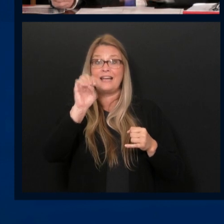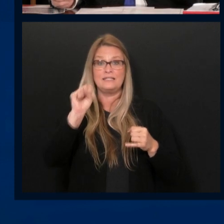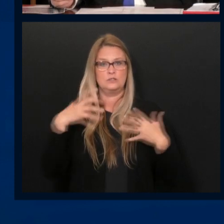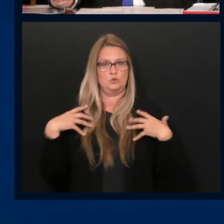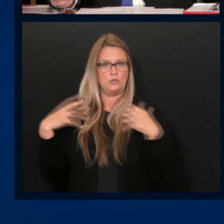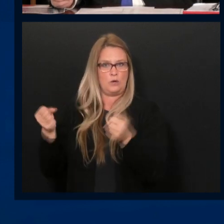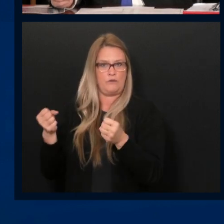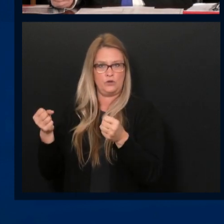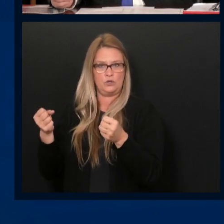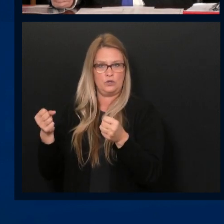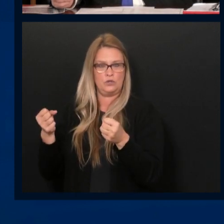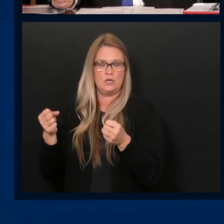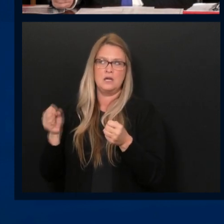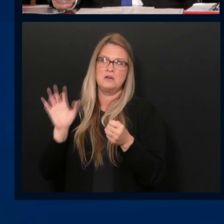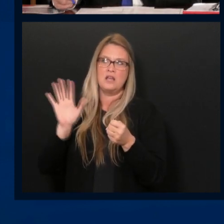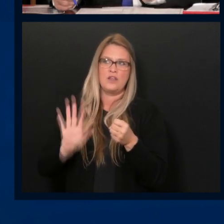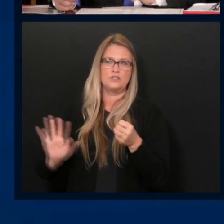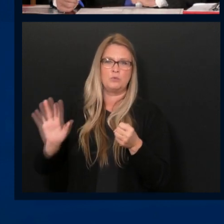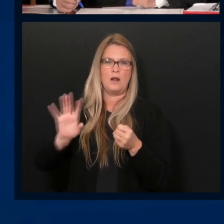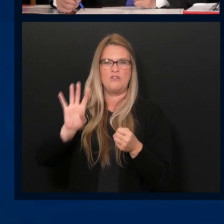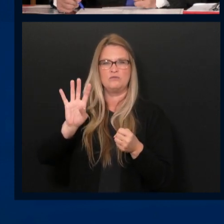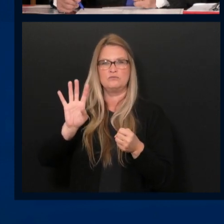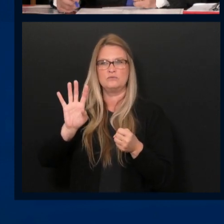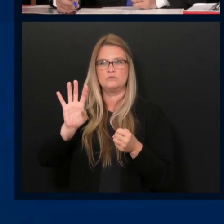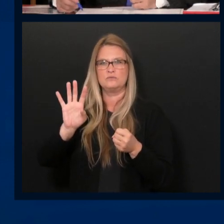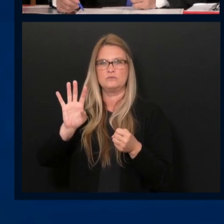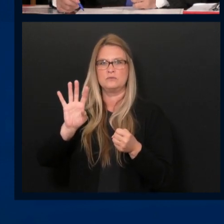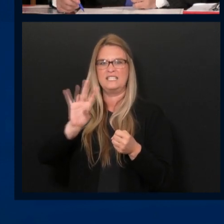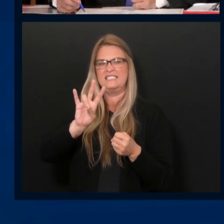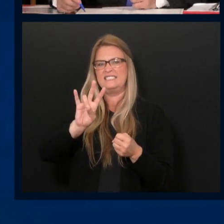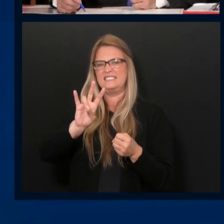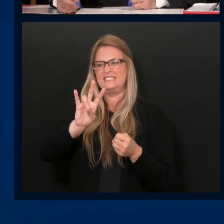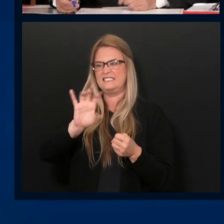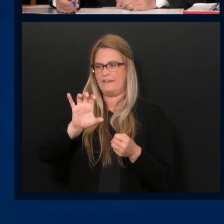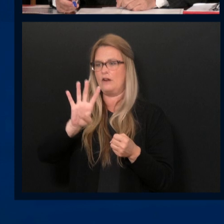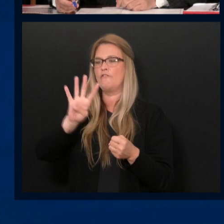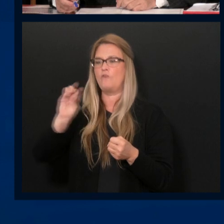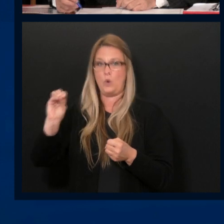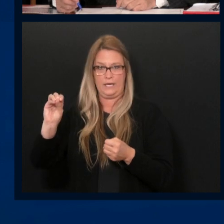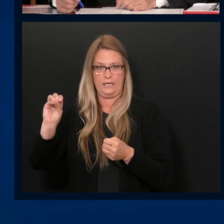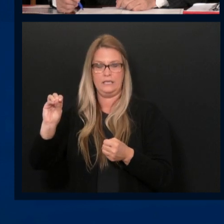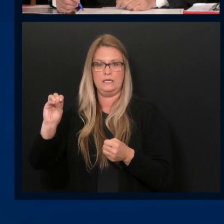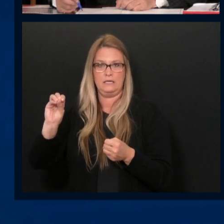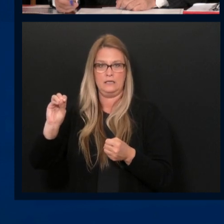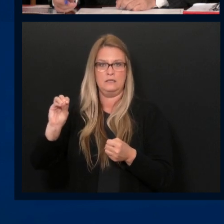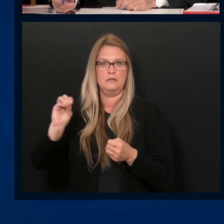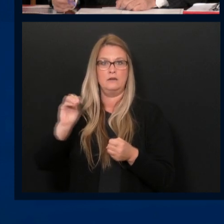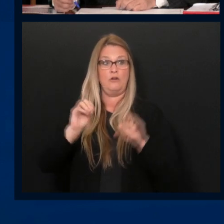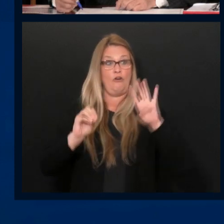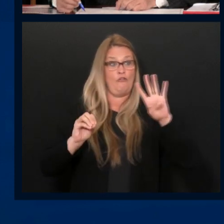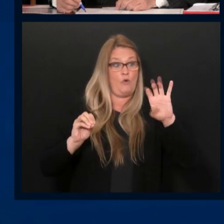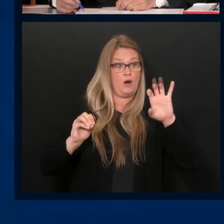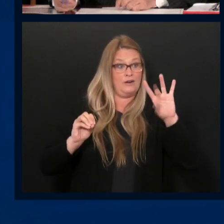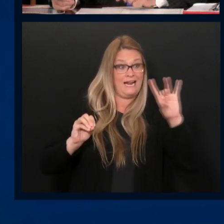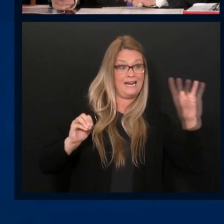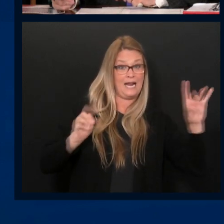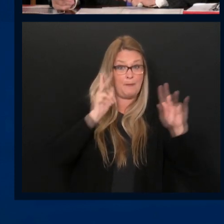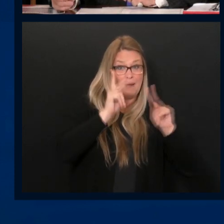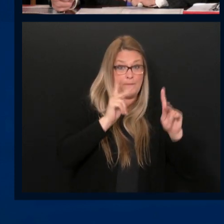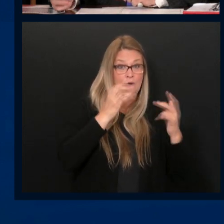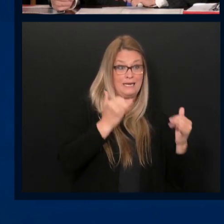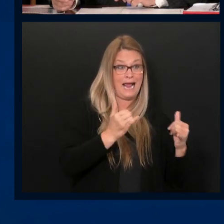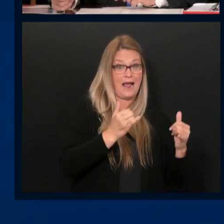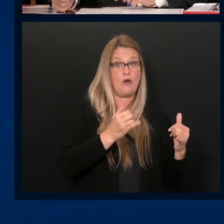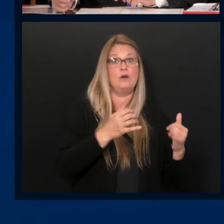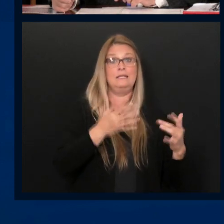and they're now somewhere around 740. So we've got 488 we're treating and 740 that